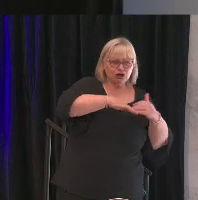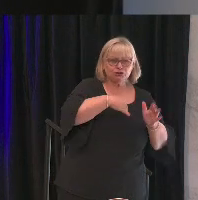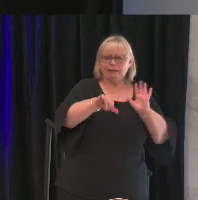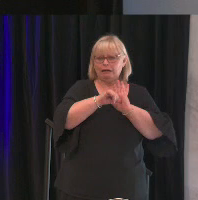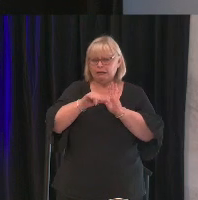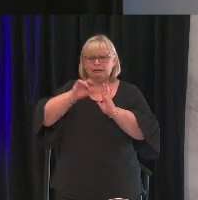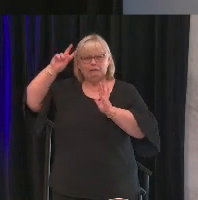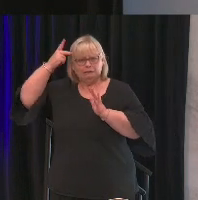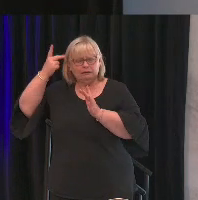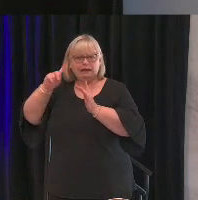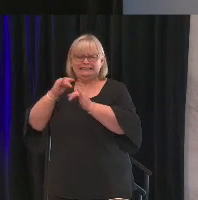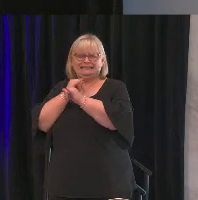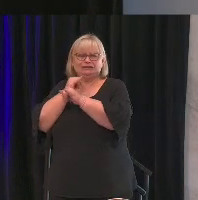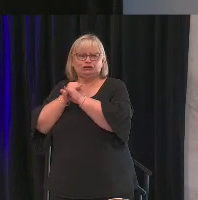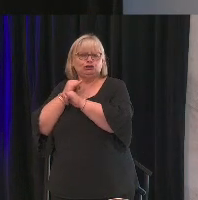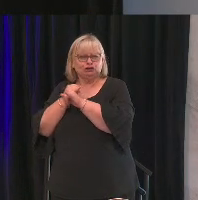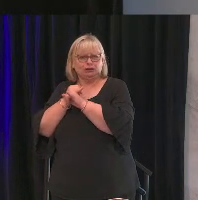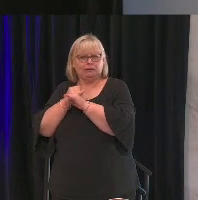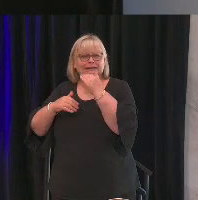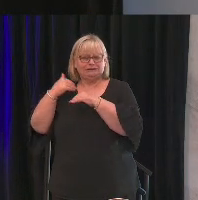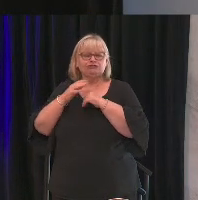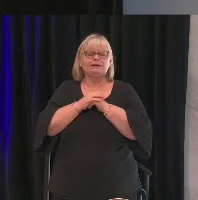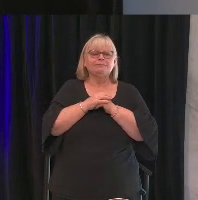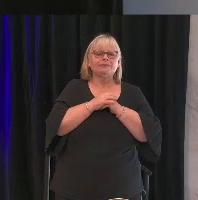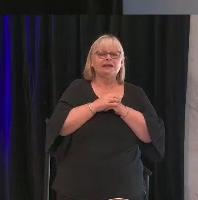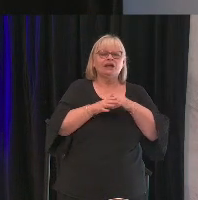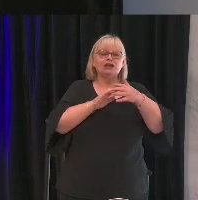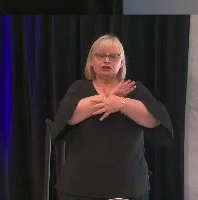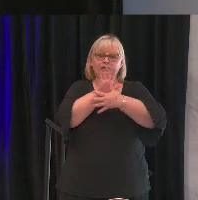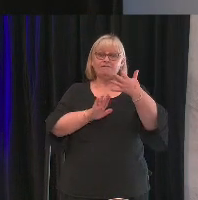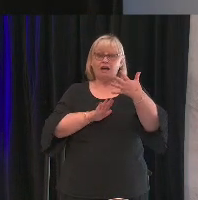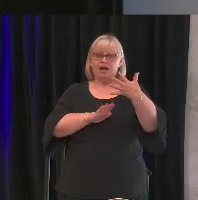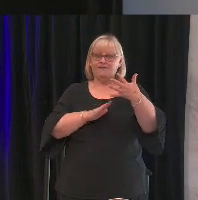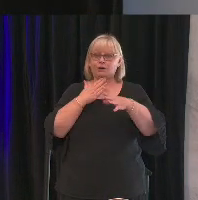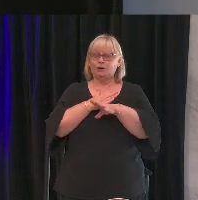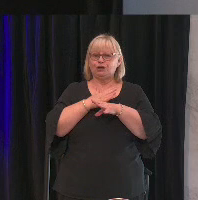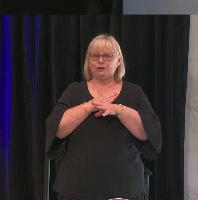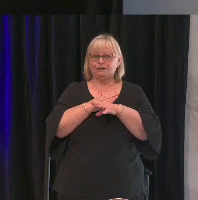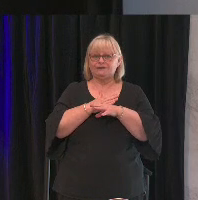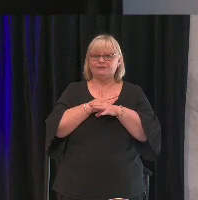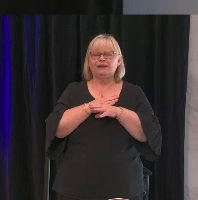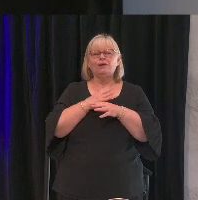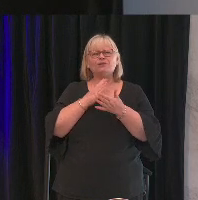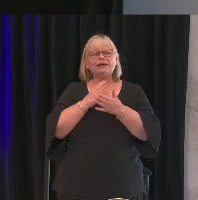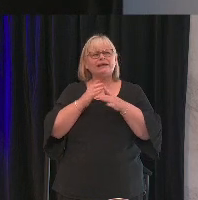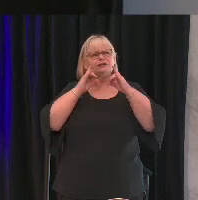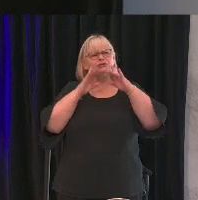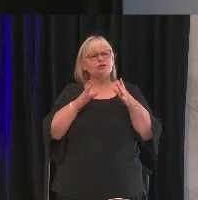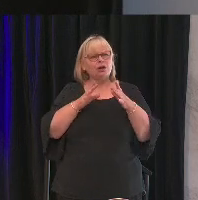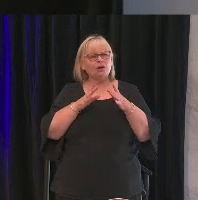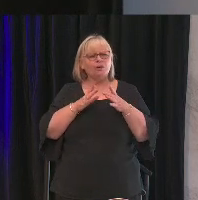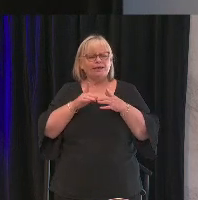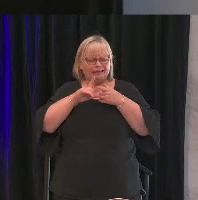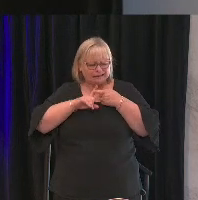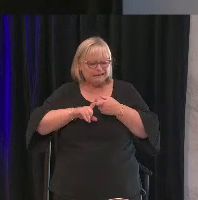political, cultural, and institutional histories. The five works that rose to the top of this category persuasively demonstrate the